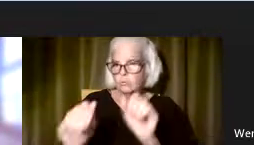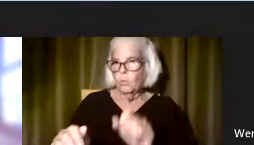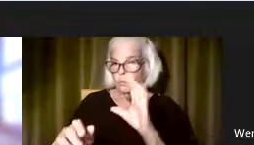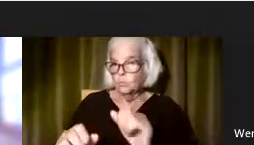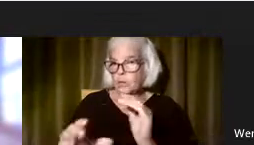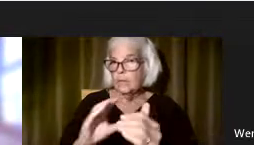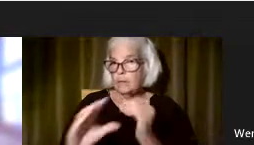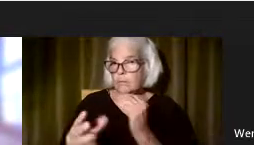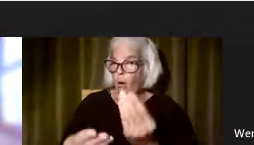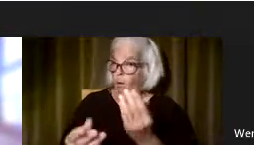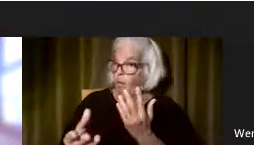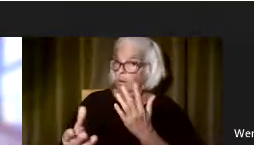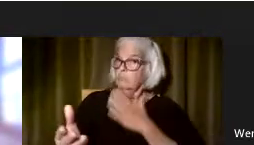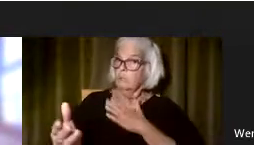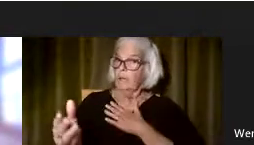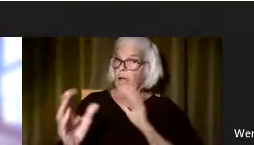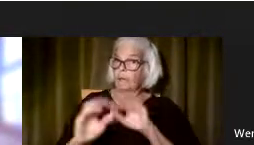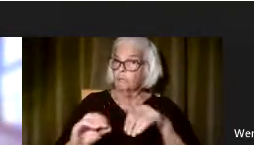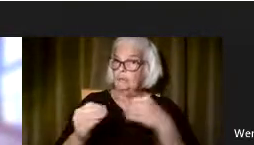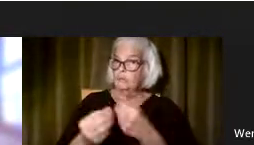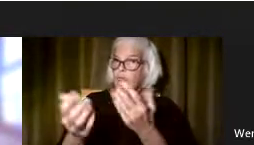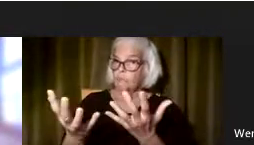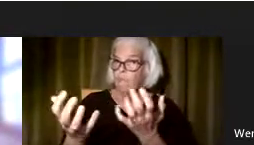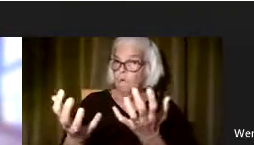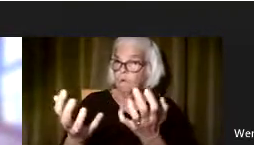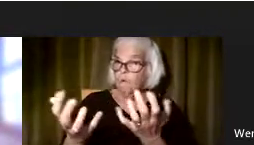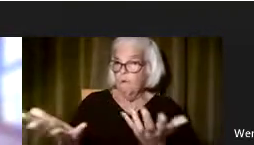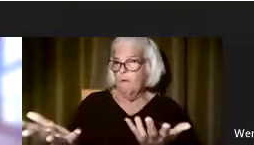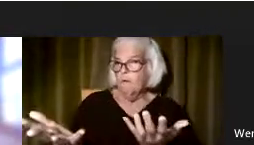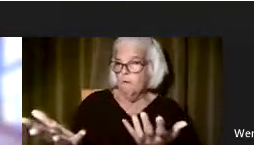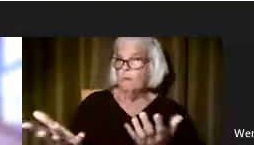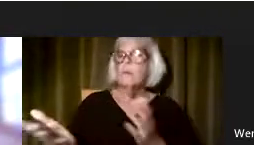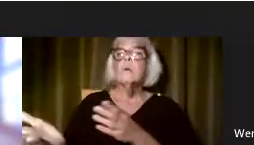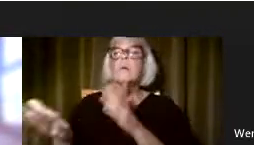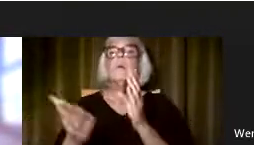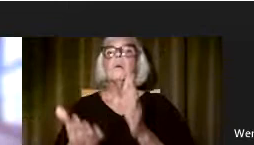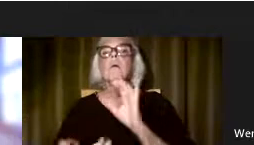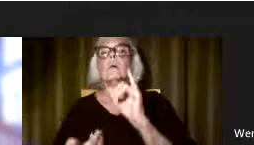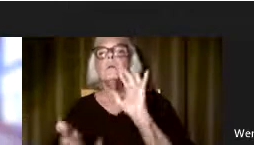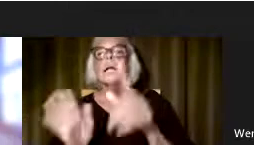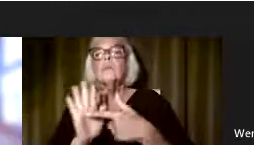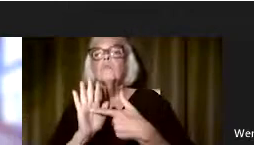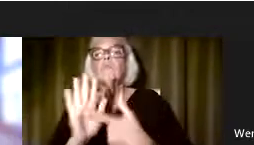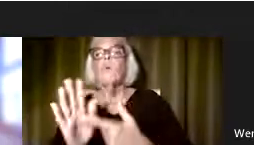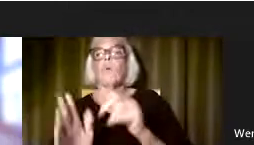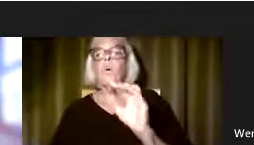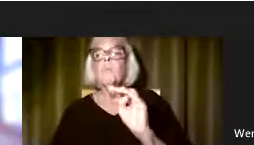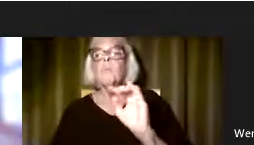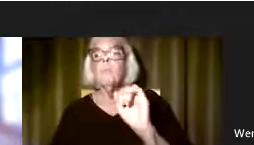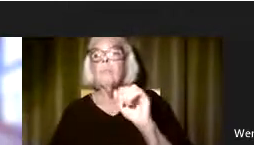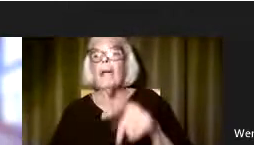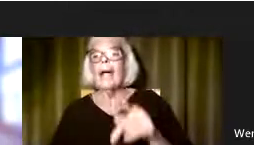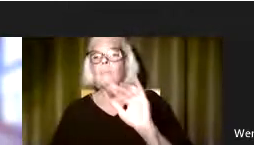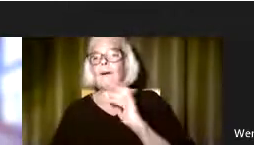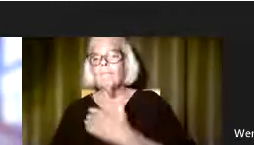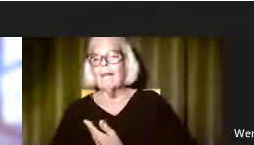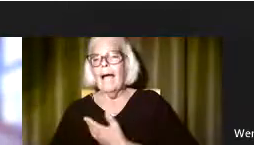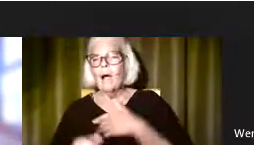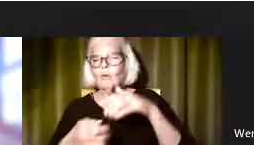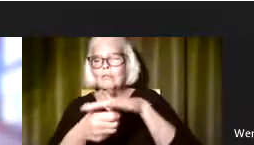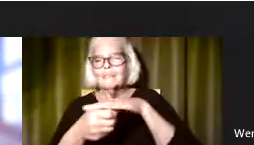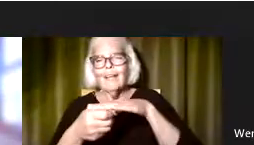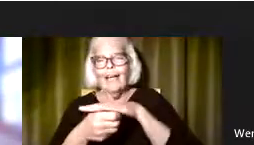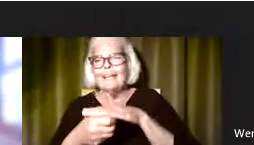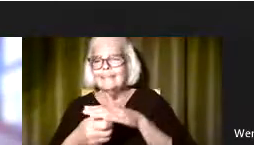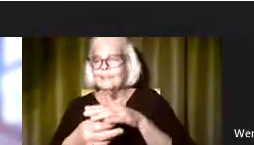But this is just previewing again. Currently, we have a map of our sites. This will be going away as well once we transition